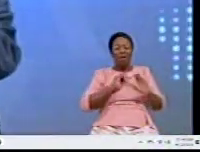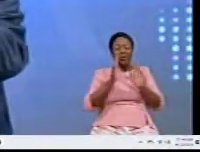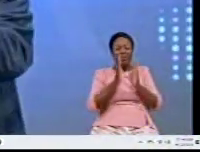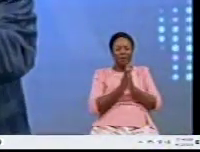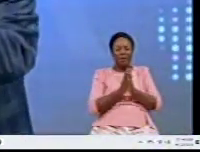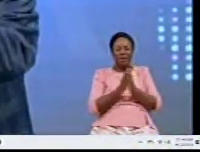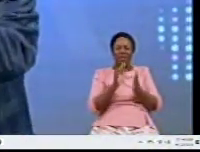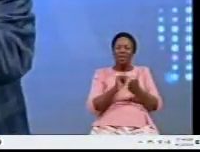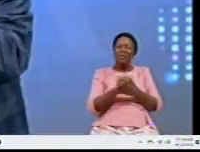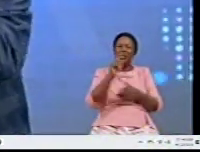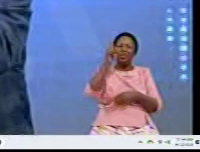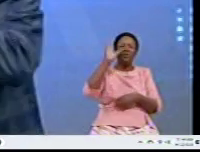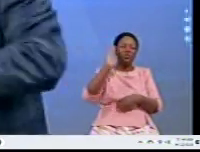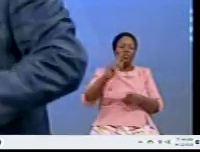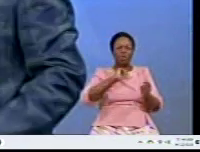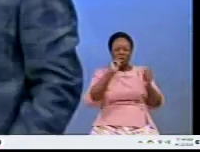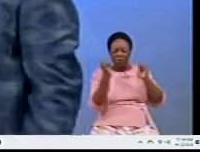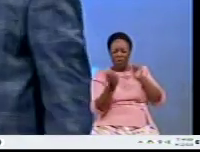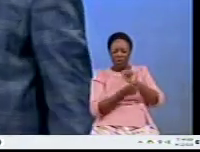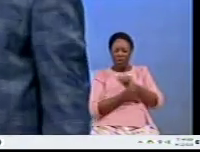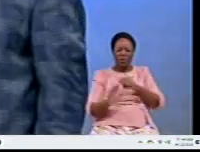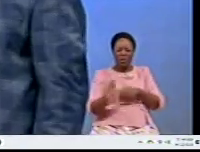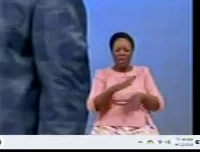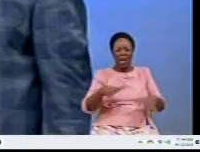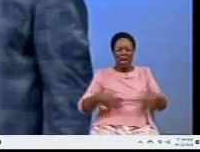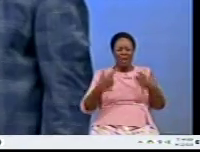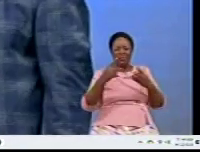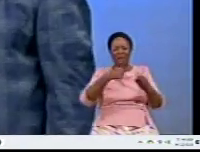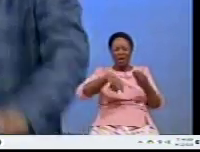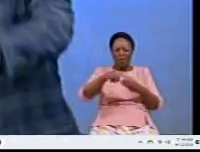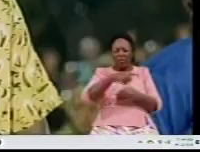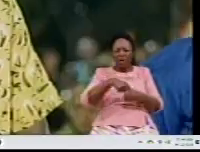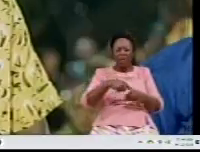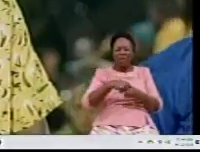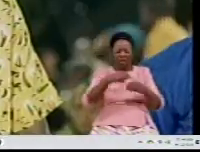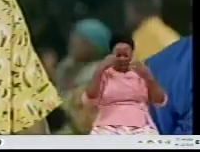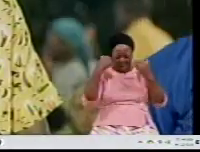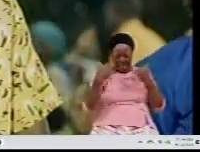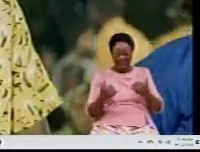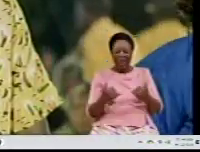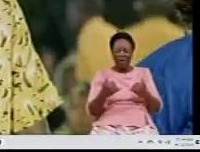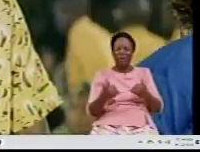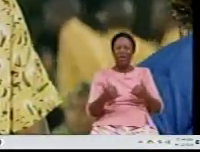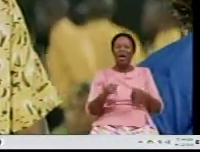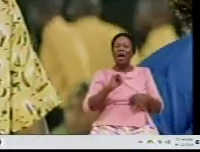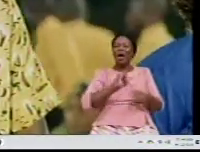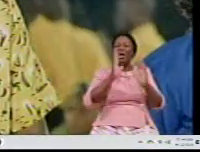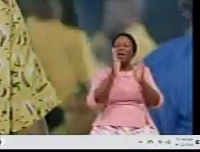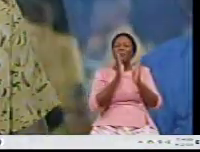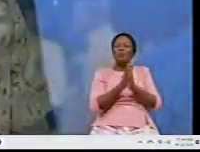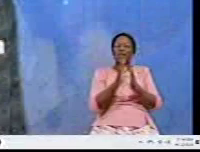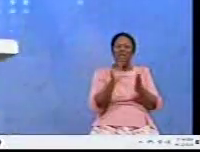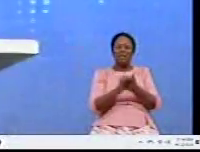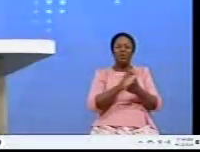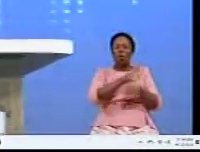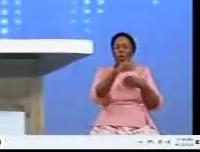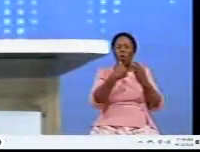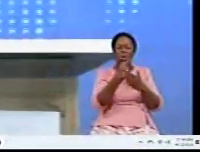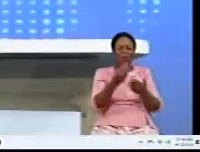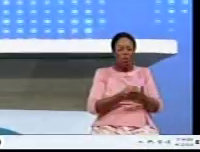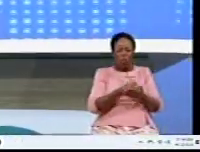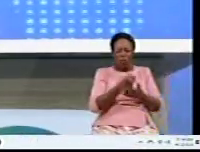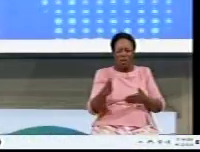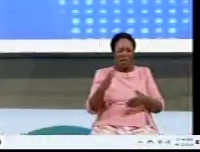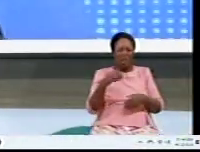will turn their lives around right now. I pray all the wastage in their